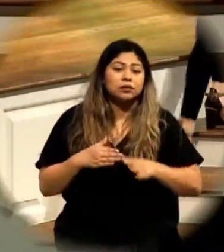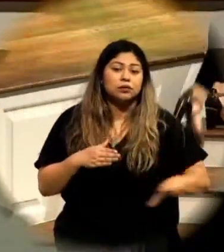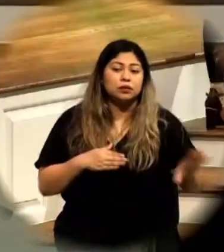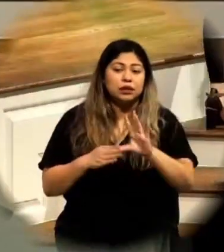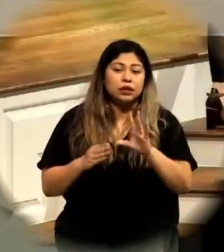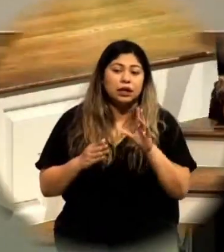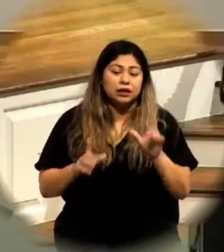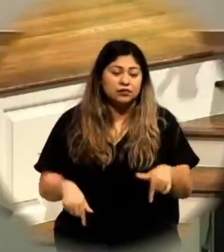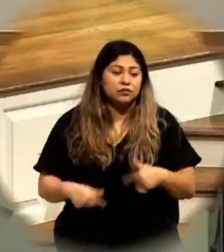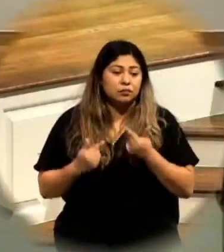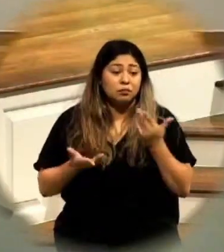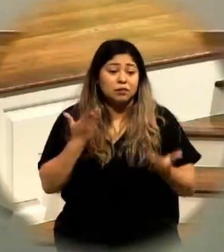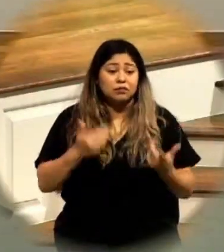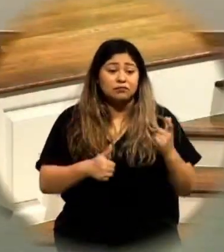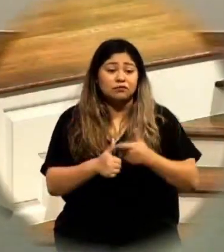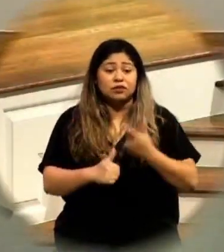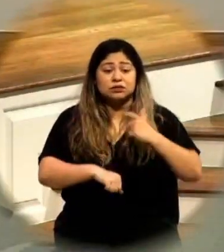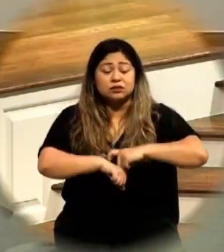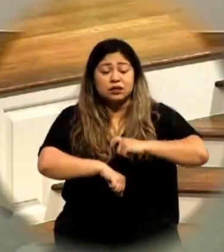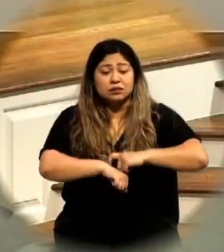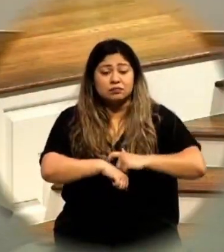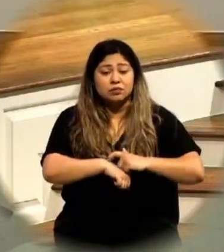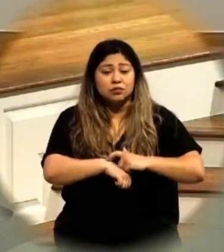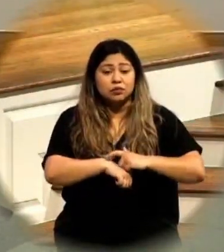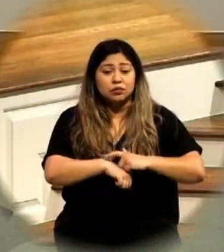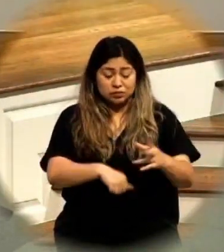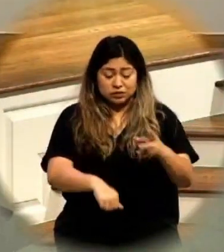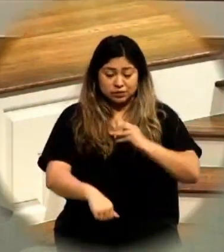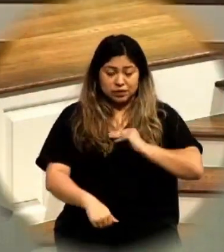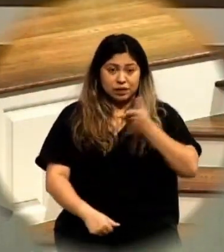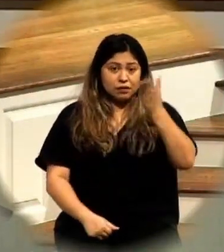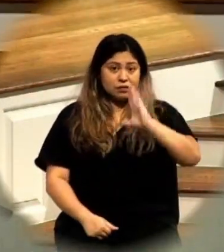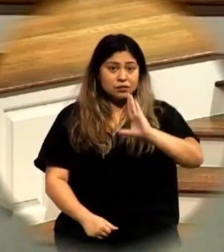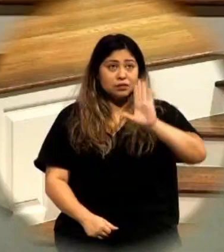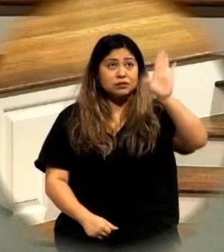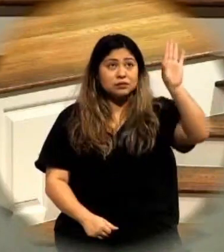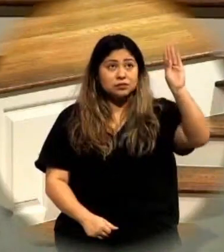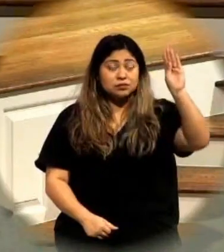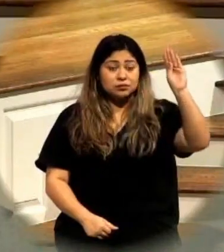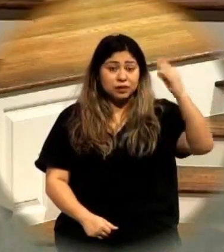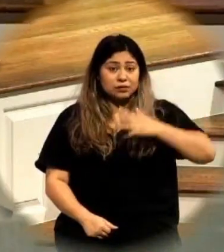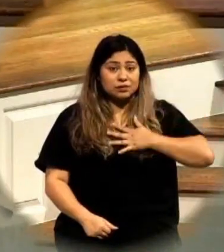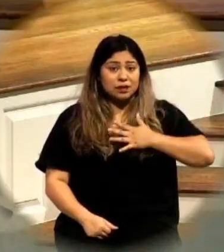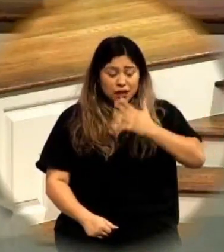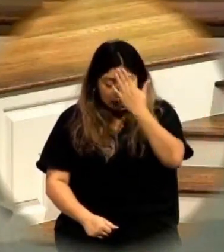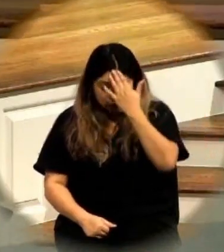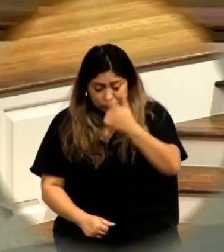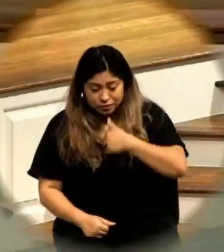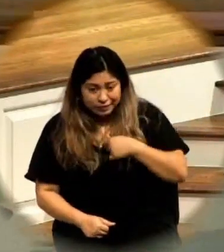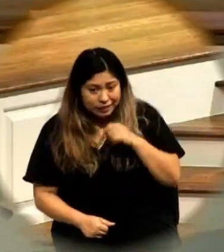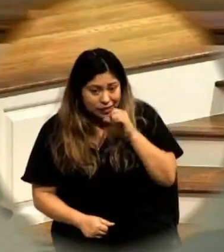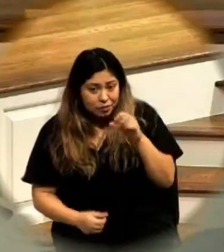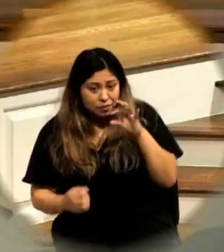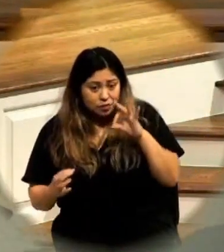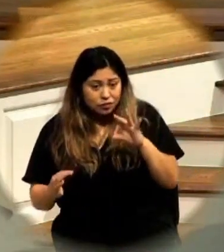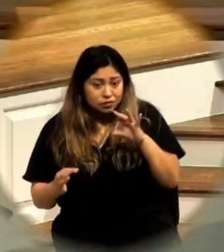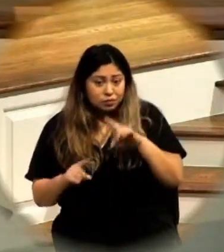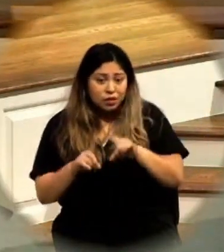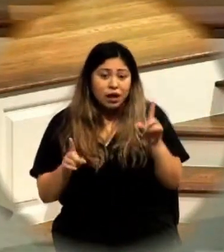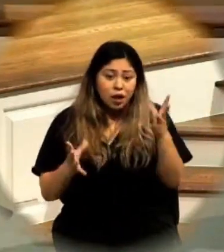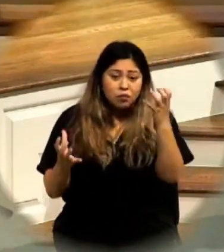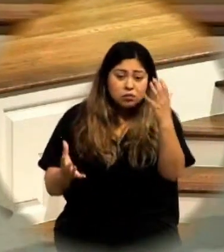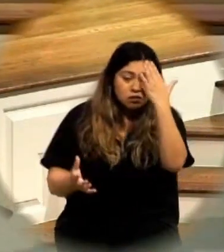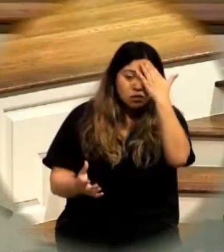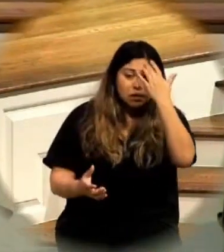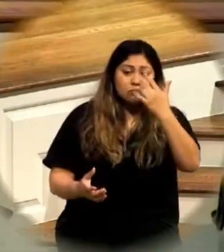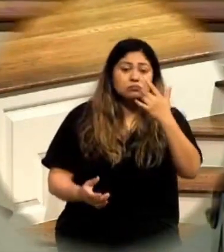first time receiving God's grace of saying, I know I'm not perfect, but I want to know that I am loved by God.